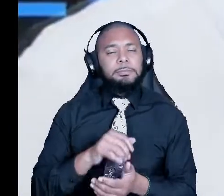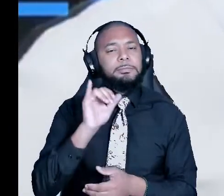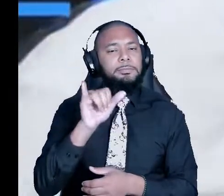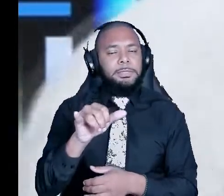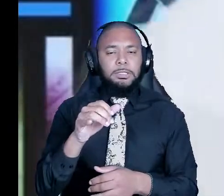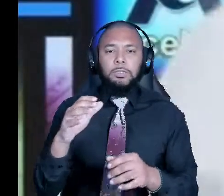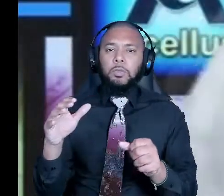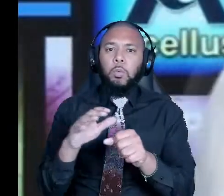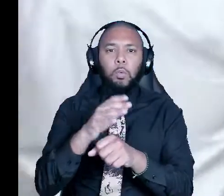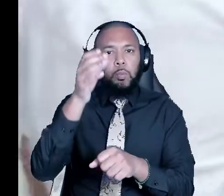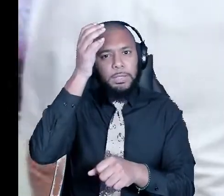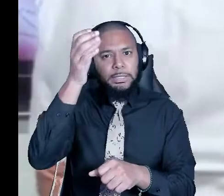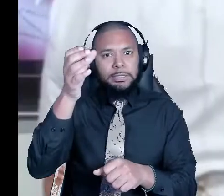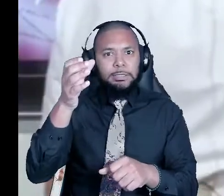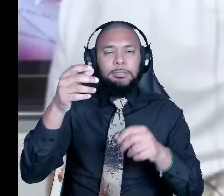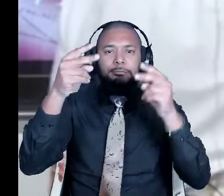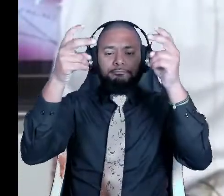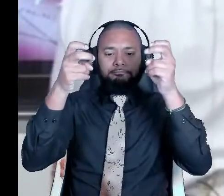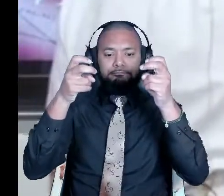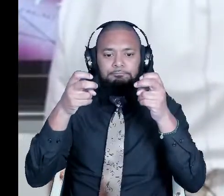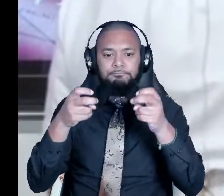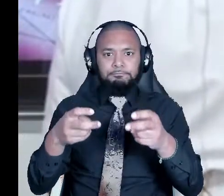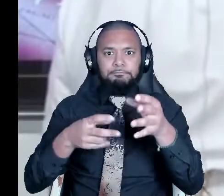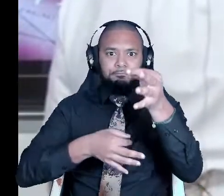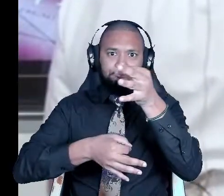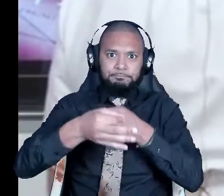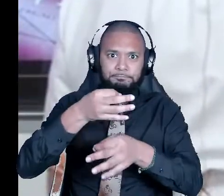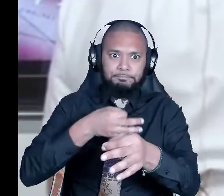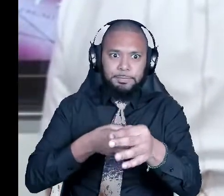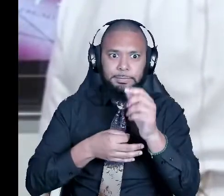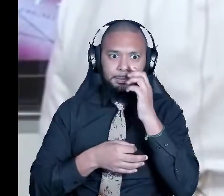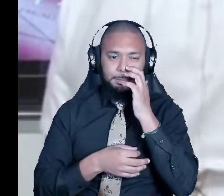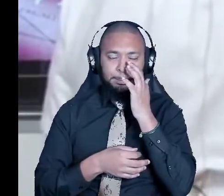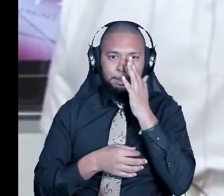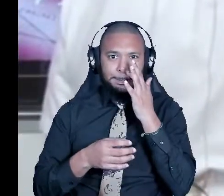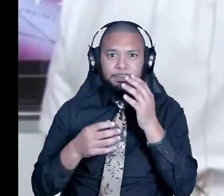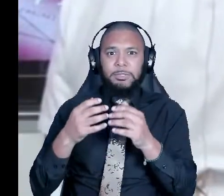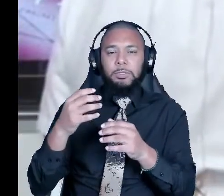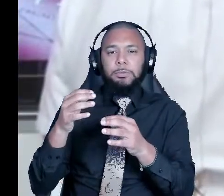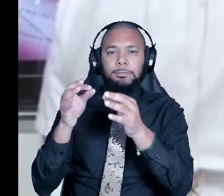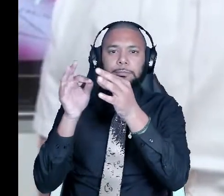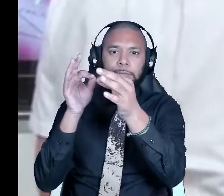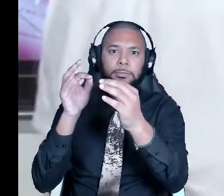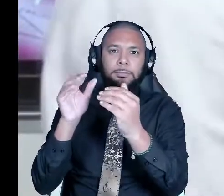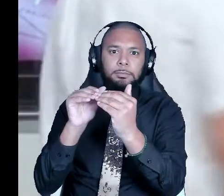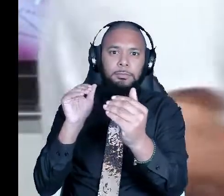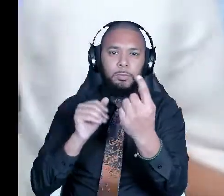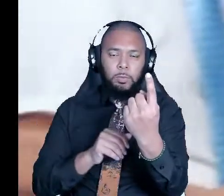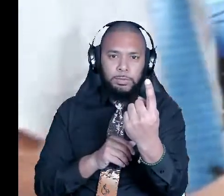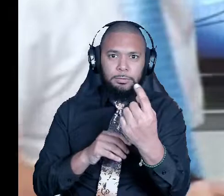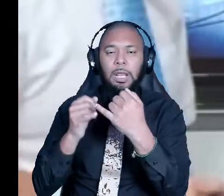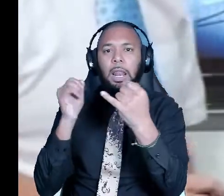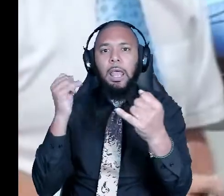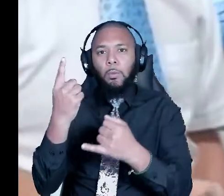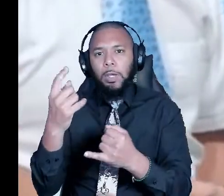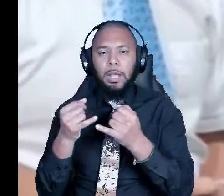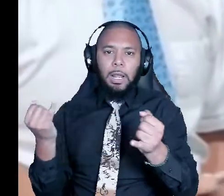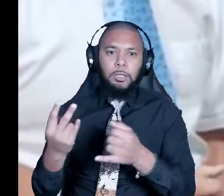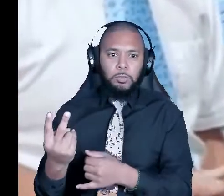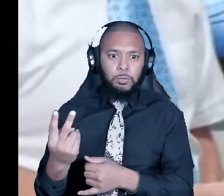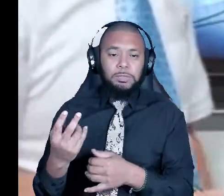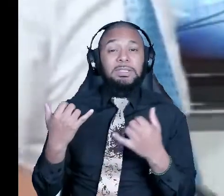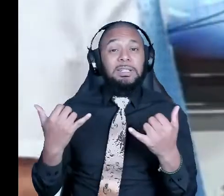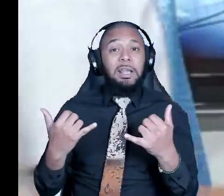idea of substitution. So this is line 1, and this is line 2, and now line 2 is going to look different.